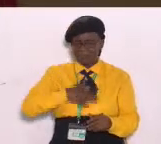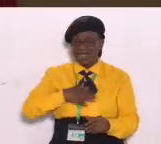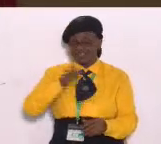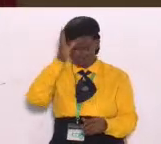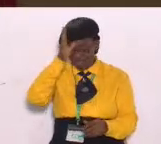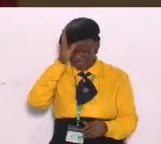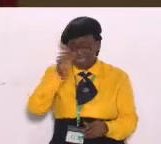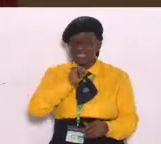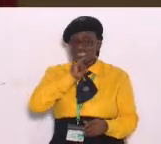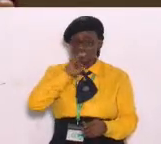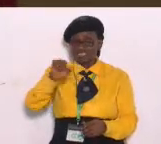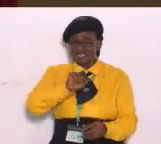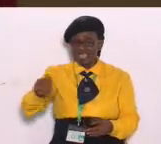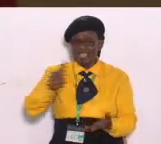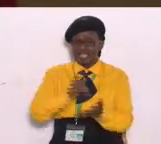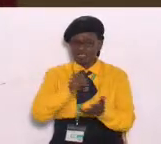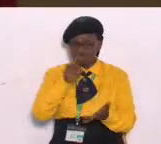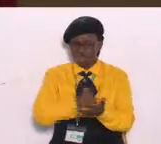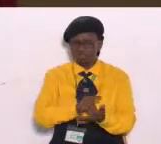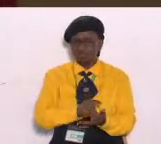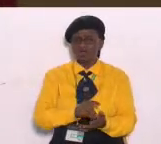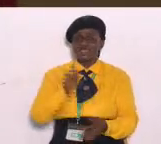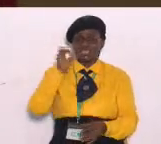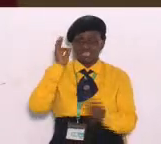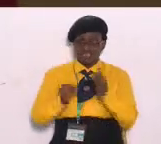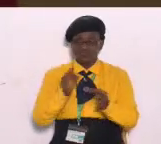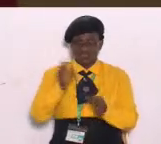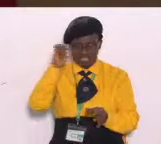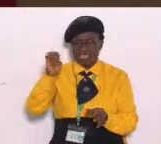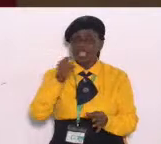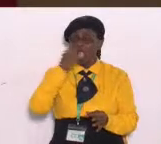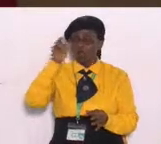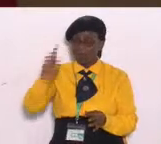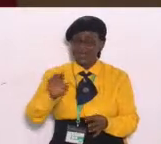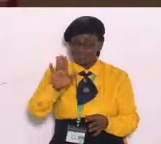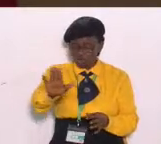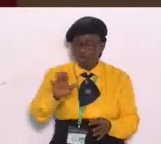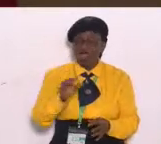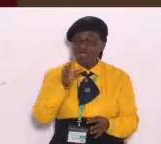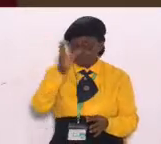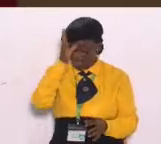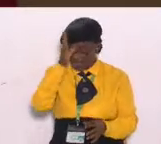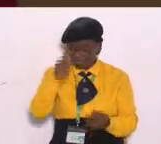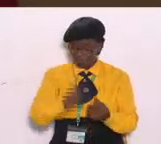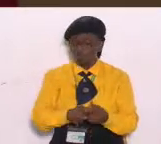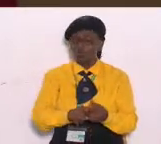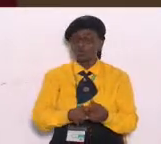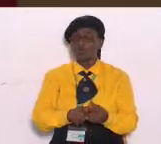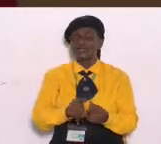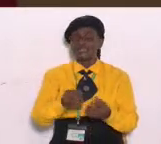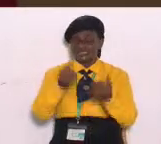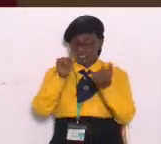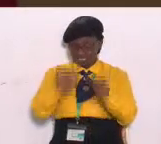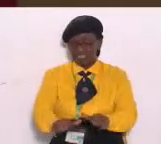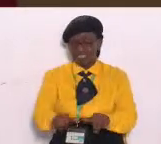he commands your father to stay in bed for 1 week, your father must obey.